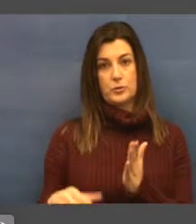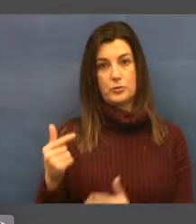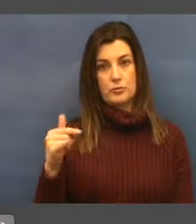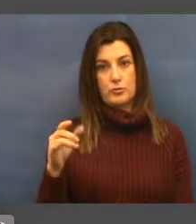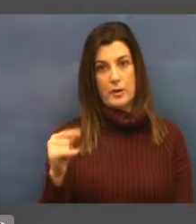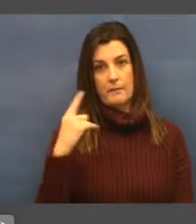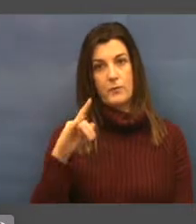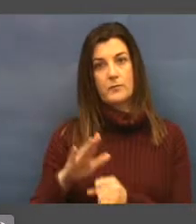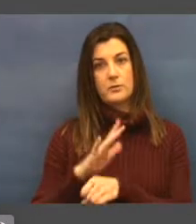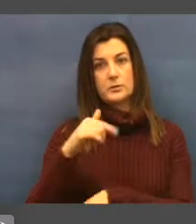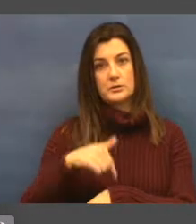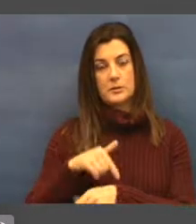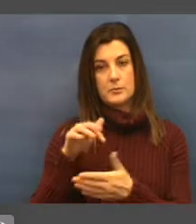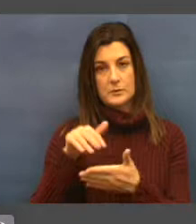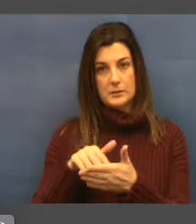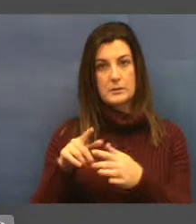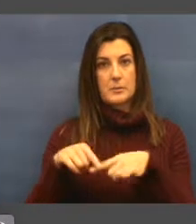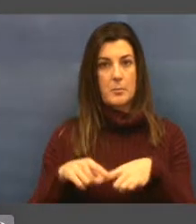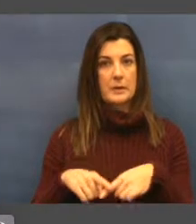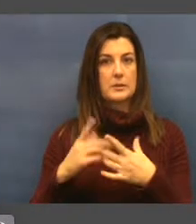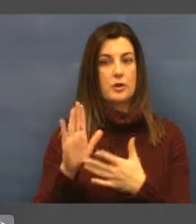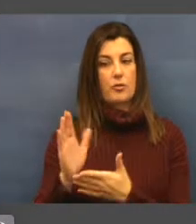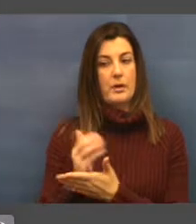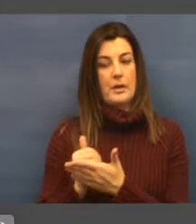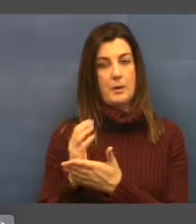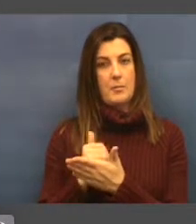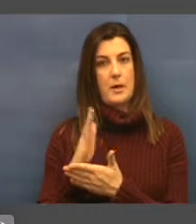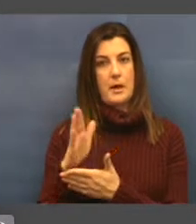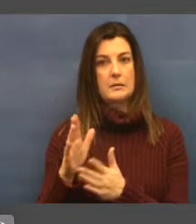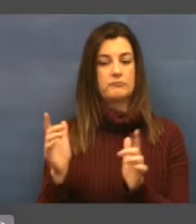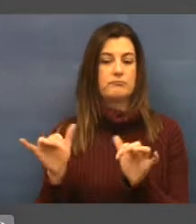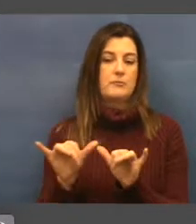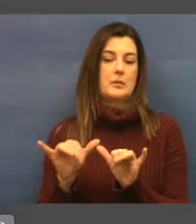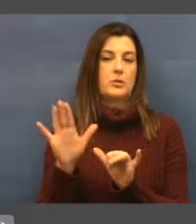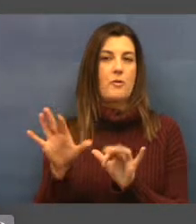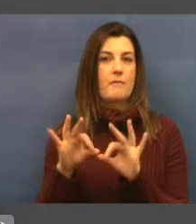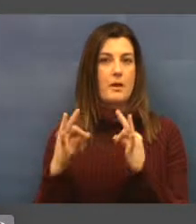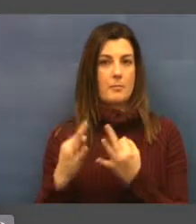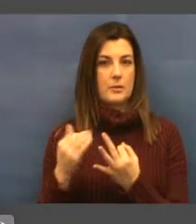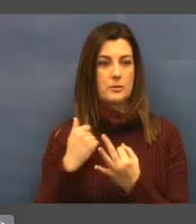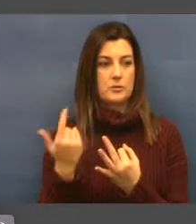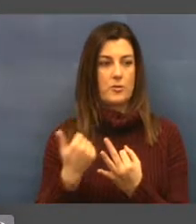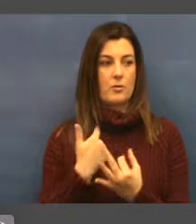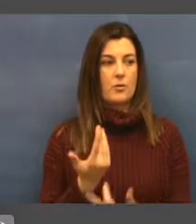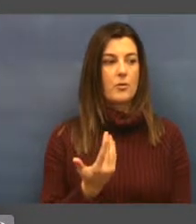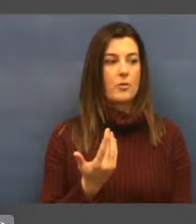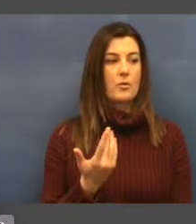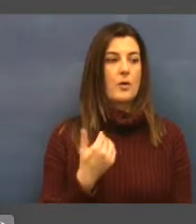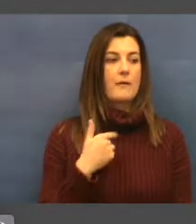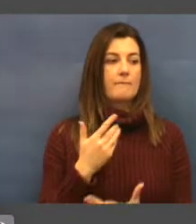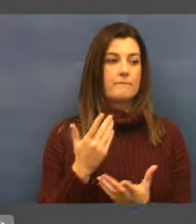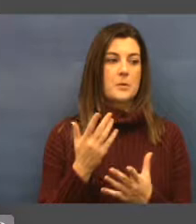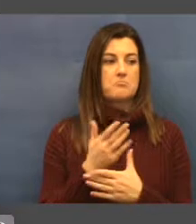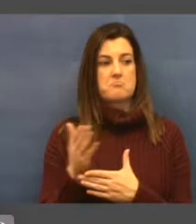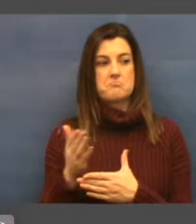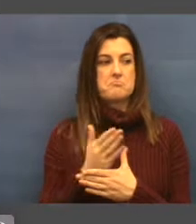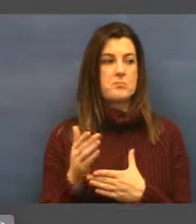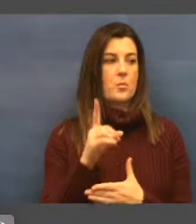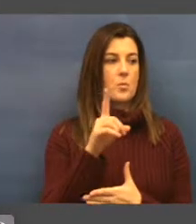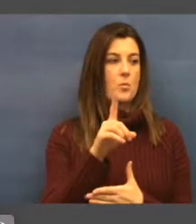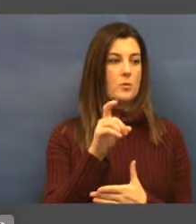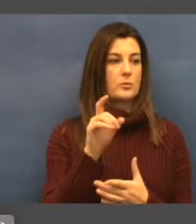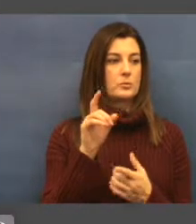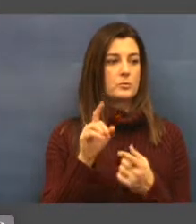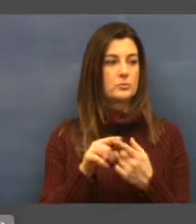studies, based on income and family size, and anywhere from $100 to $4,500 per loan year. There's the